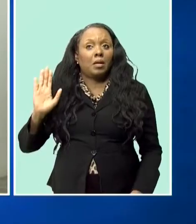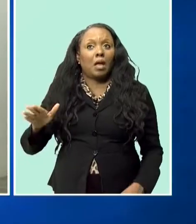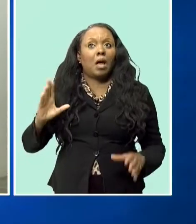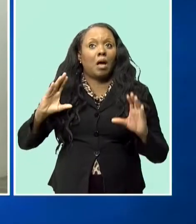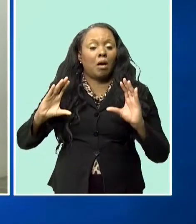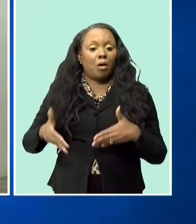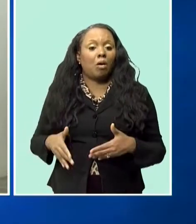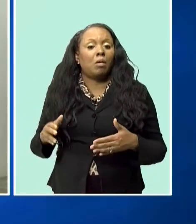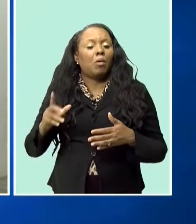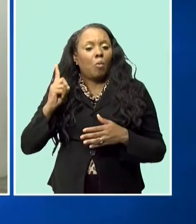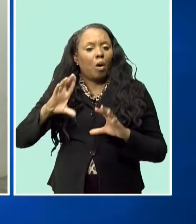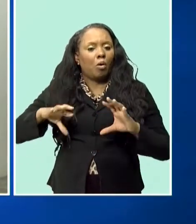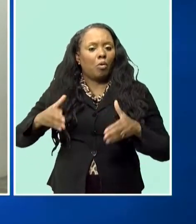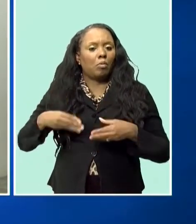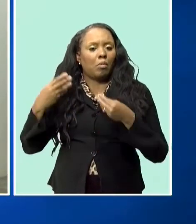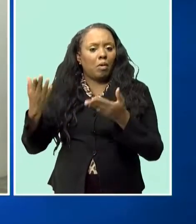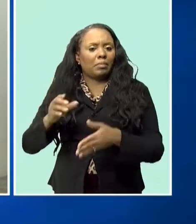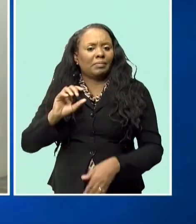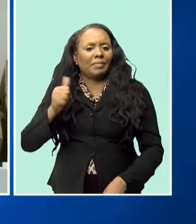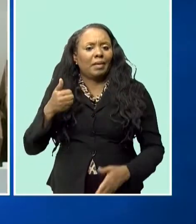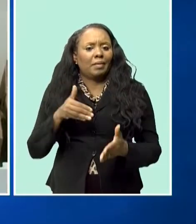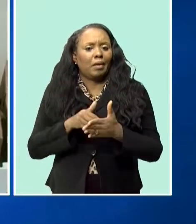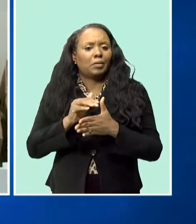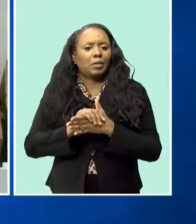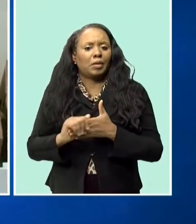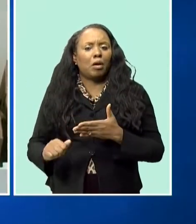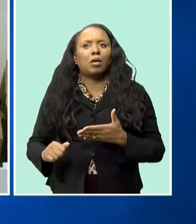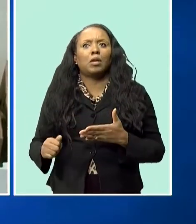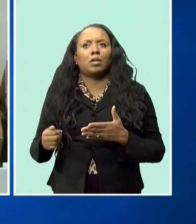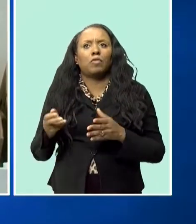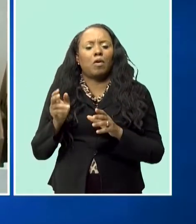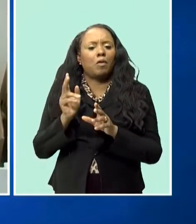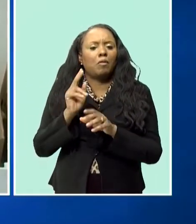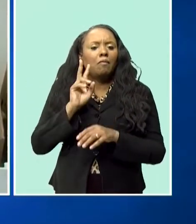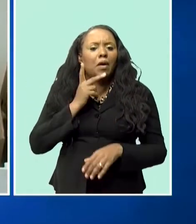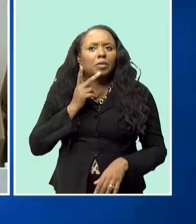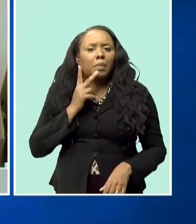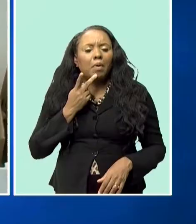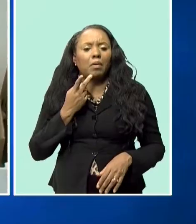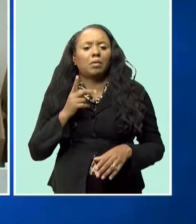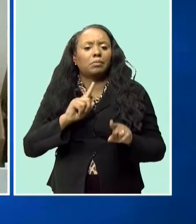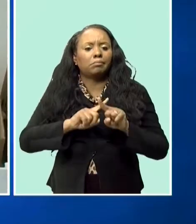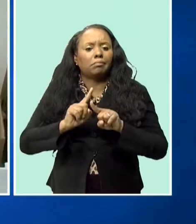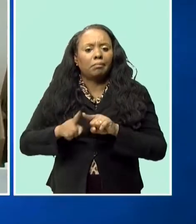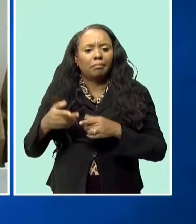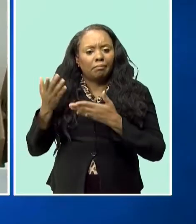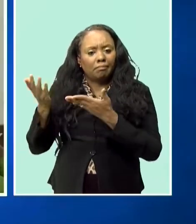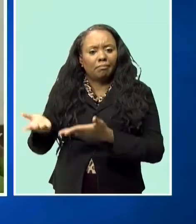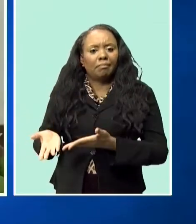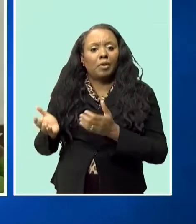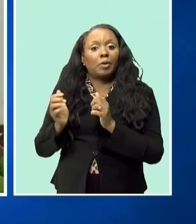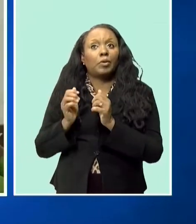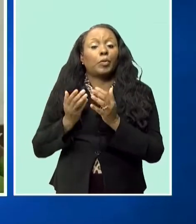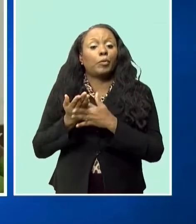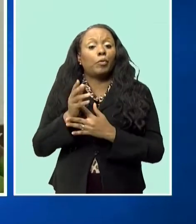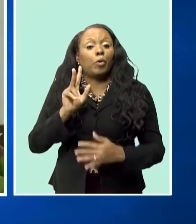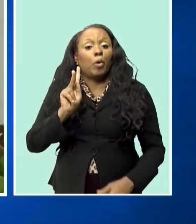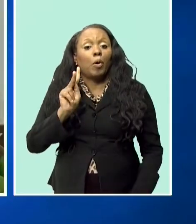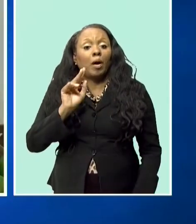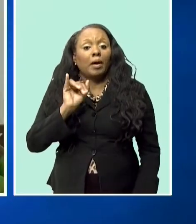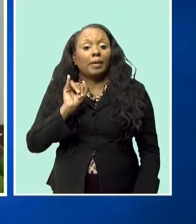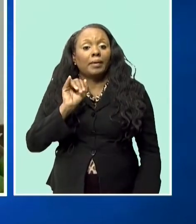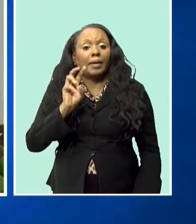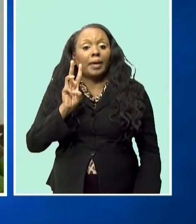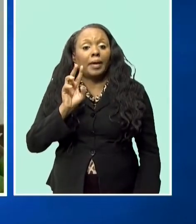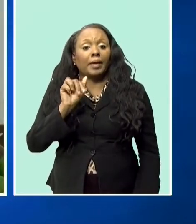donated $10,000 in produce to his ministry and the Kiwanis Club of Barbados North. I am very concerned that if